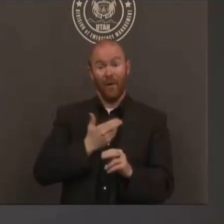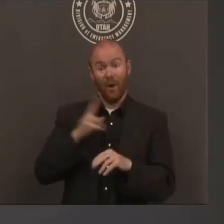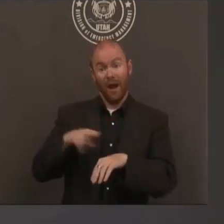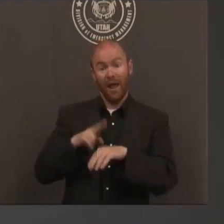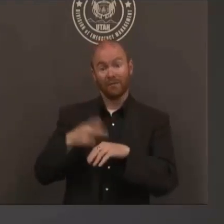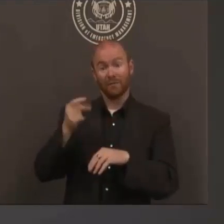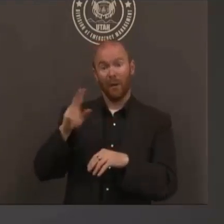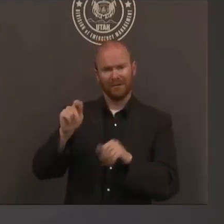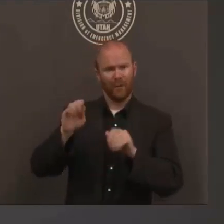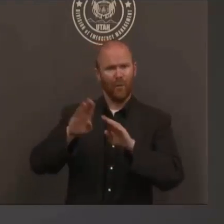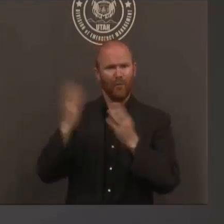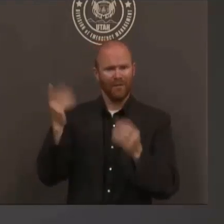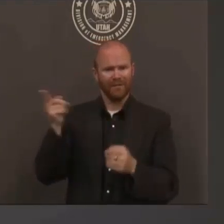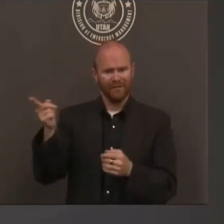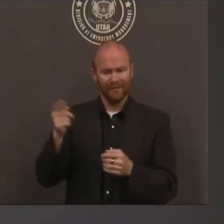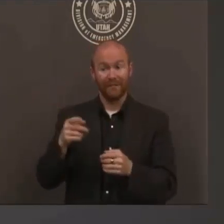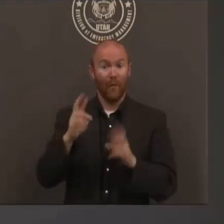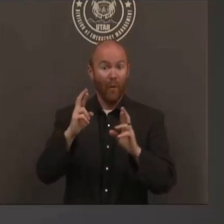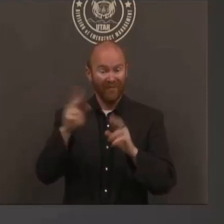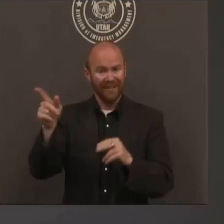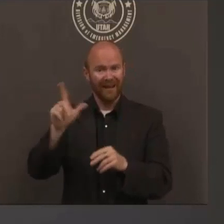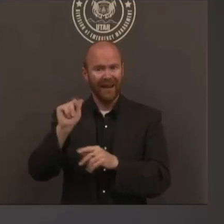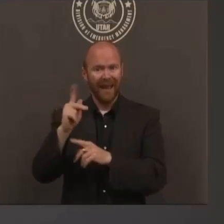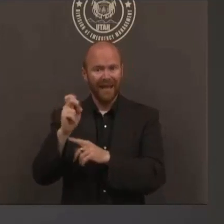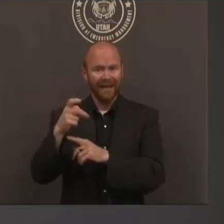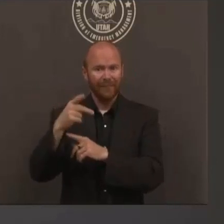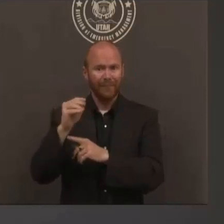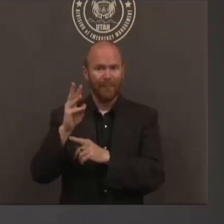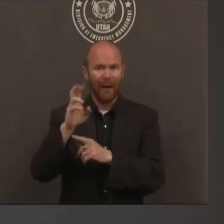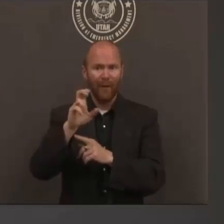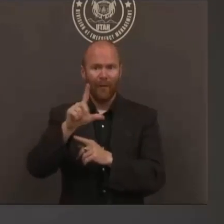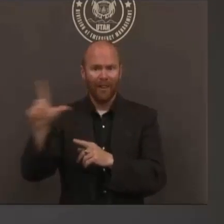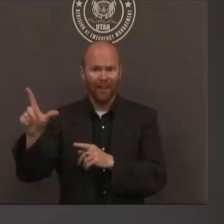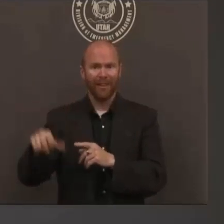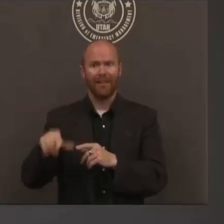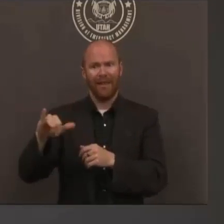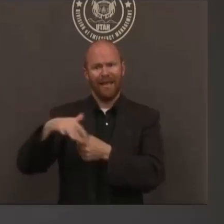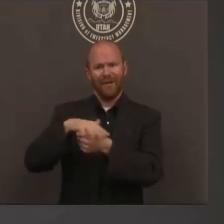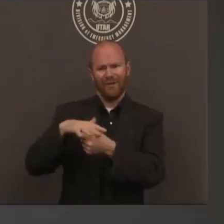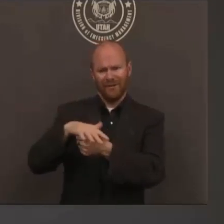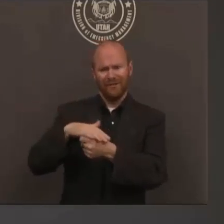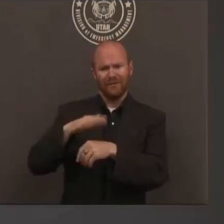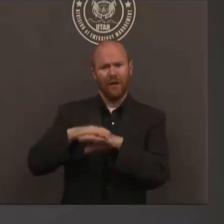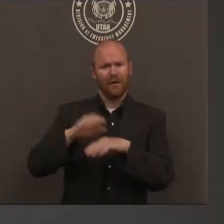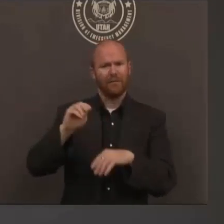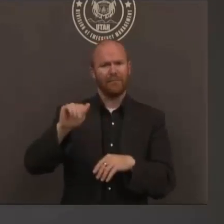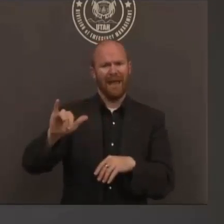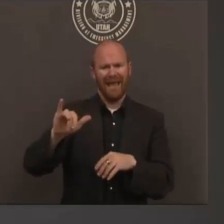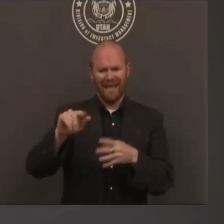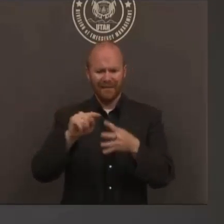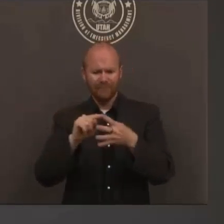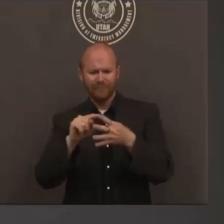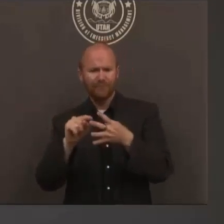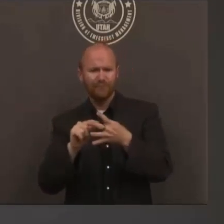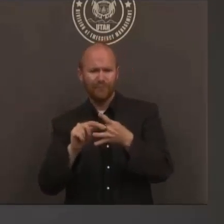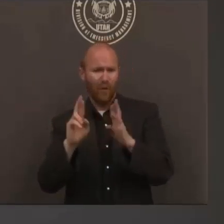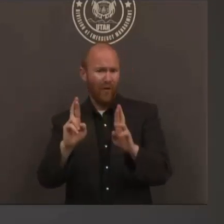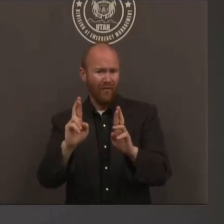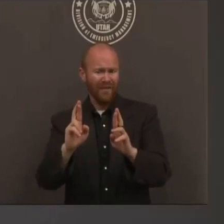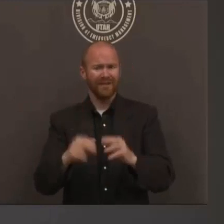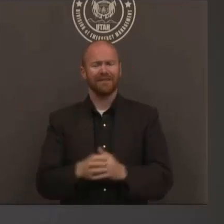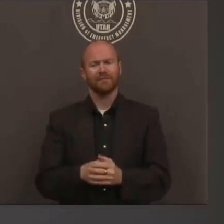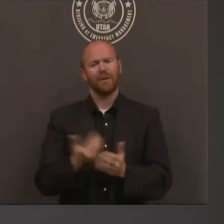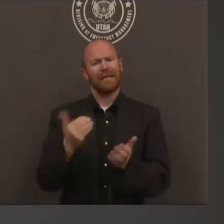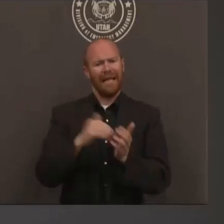parks. We're working to work with Lake Powell to open up Lake Powell and the marinas there on the first part of May. So you're going to see